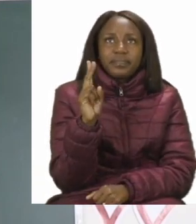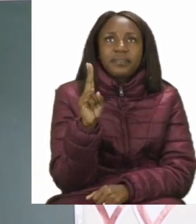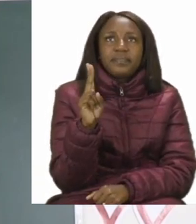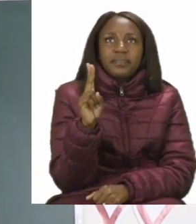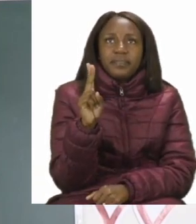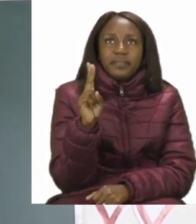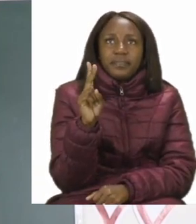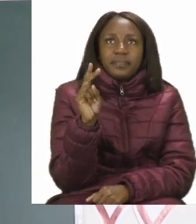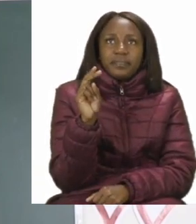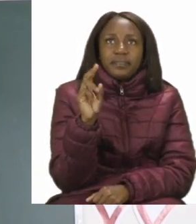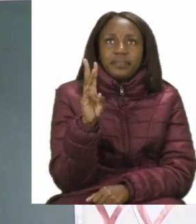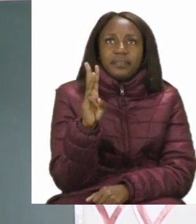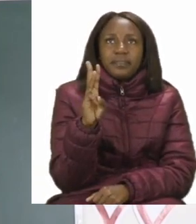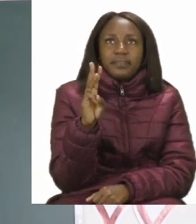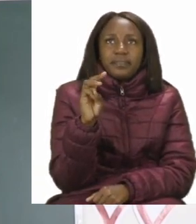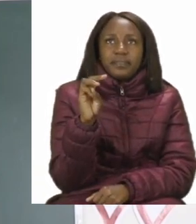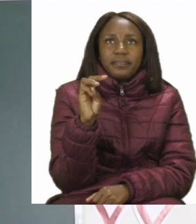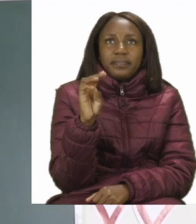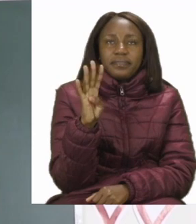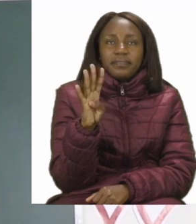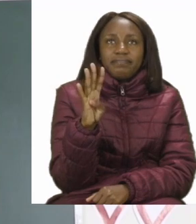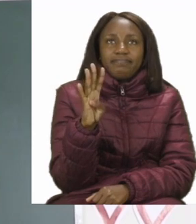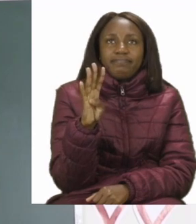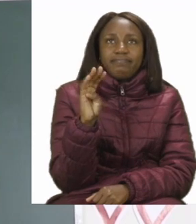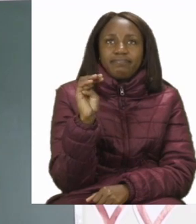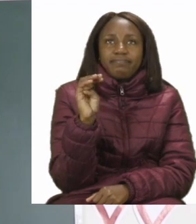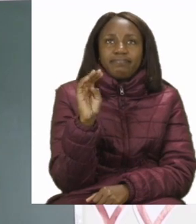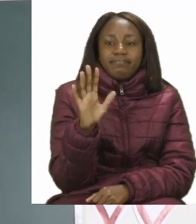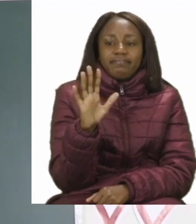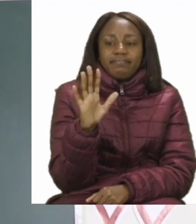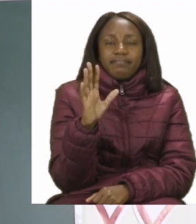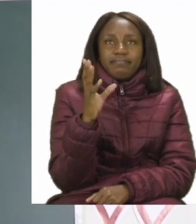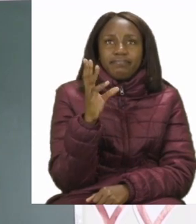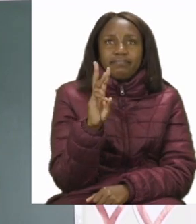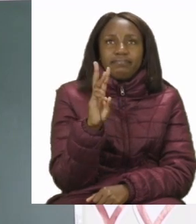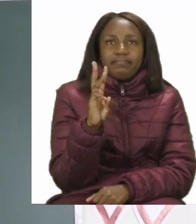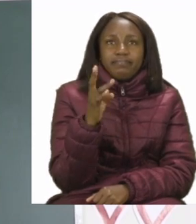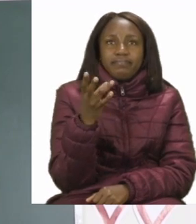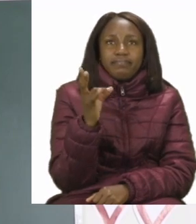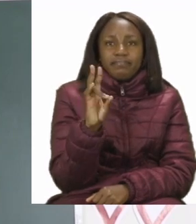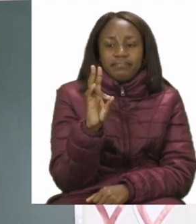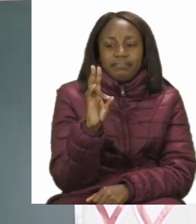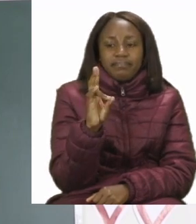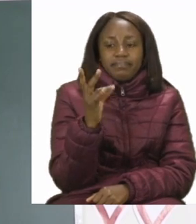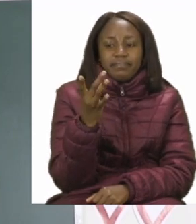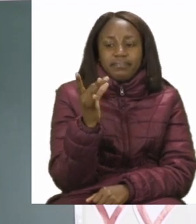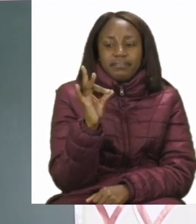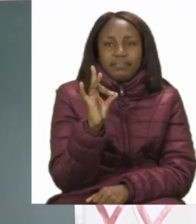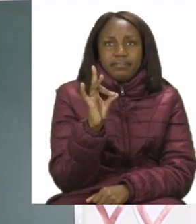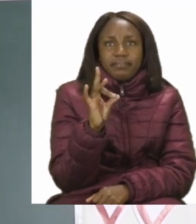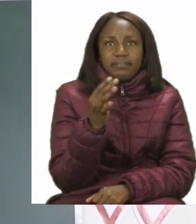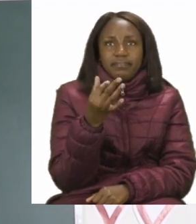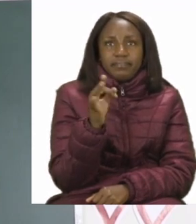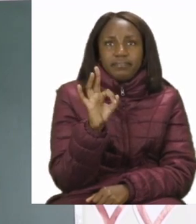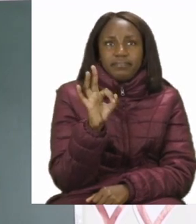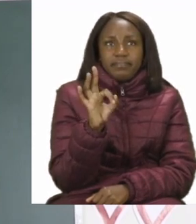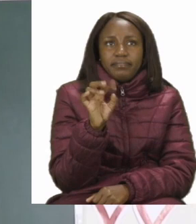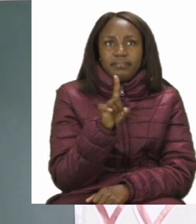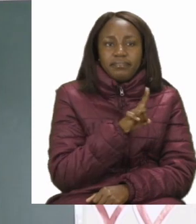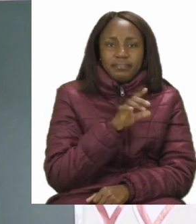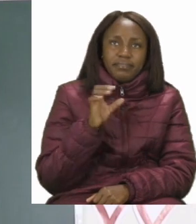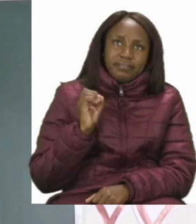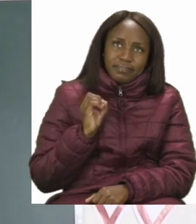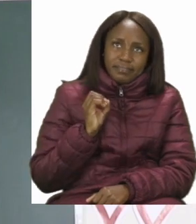1, 2, 3, 4, 5, 6, 7, 8,